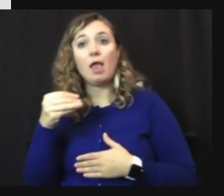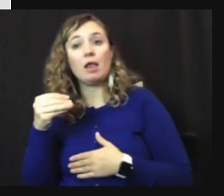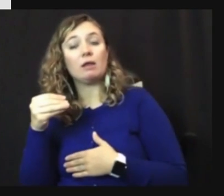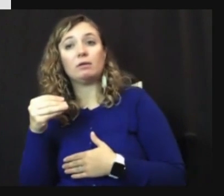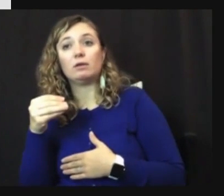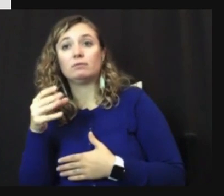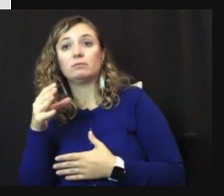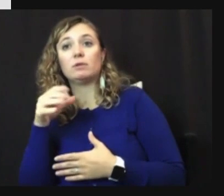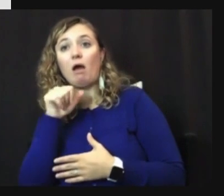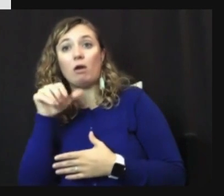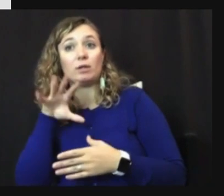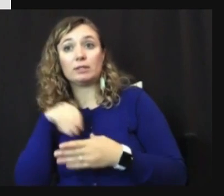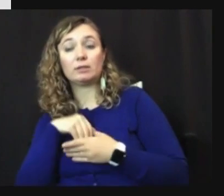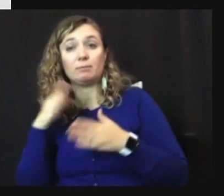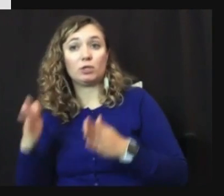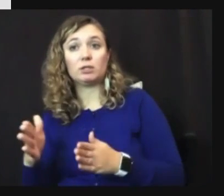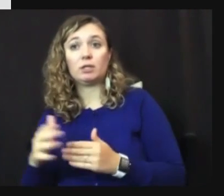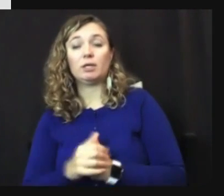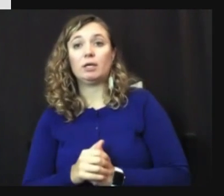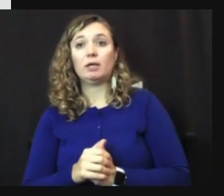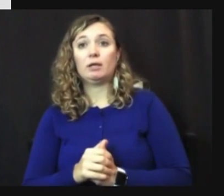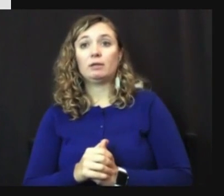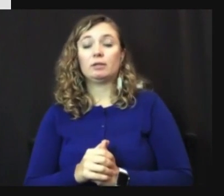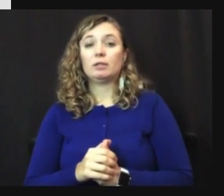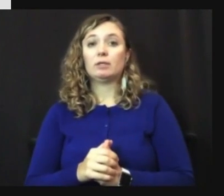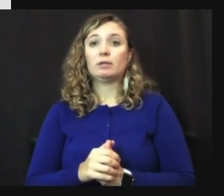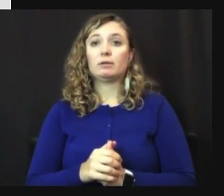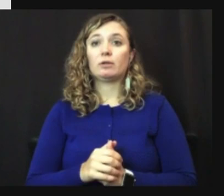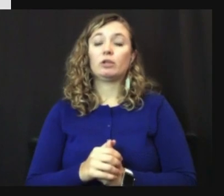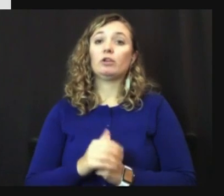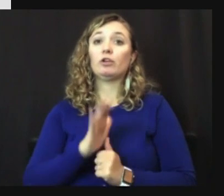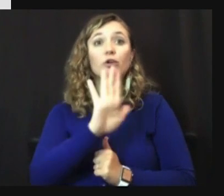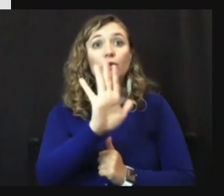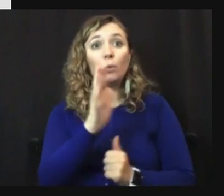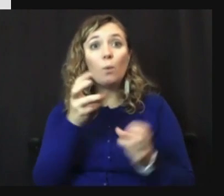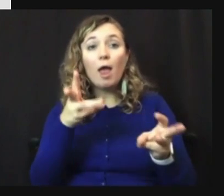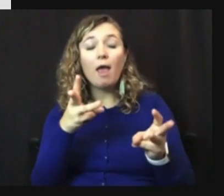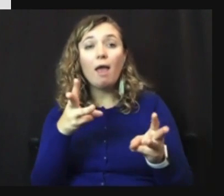you express excitement is different than the way I express excitement.